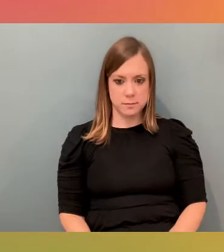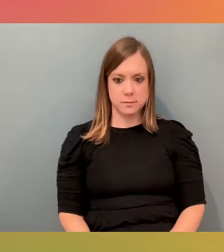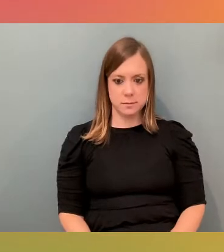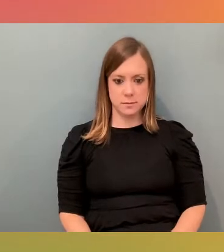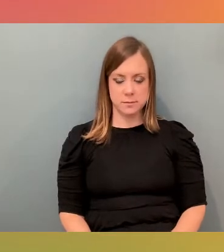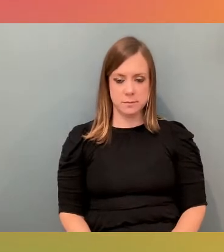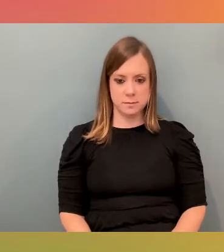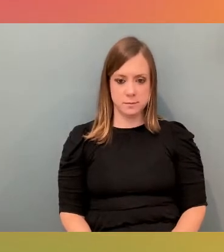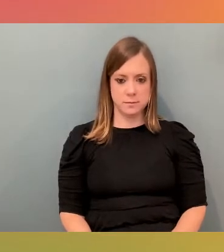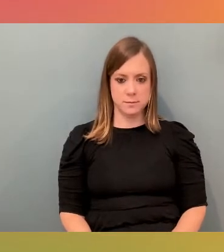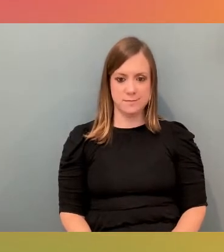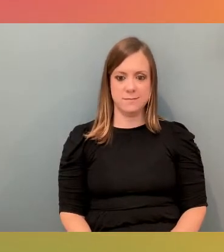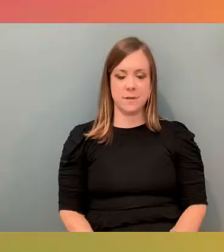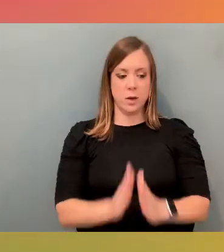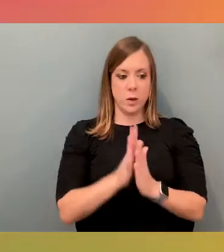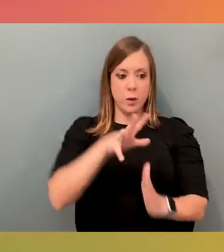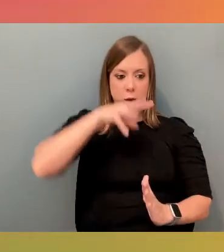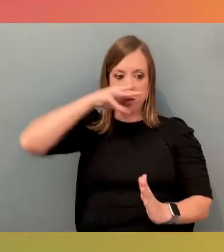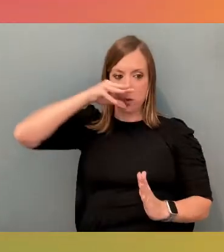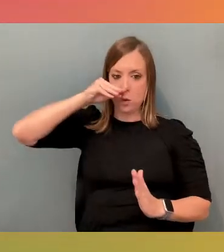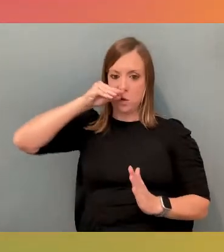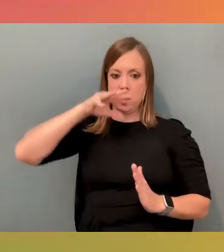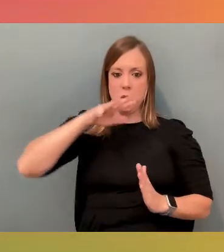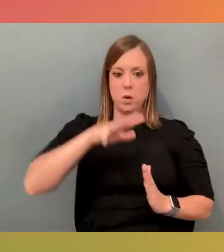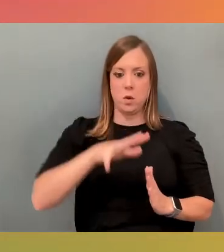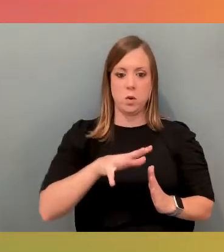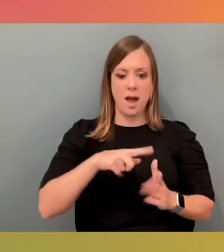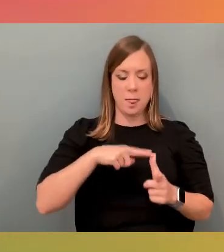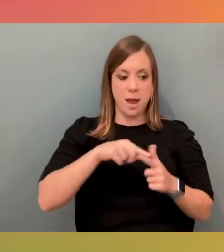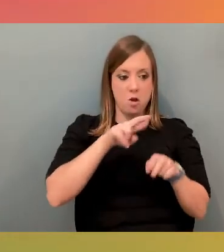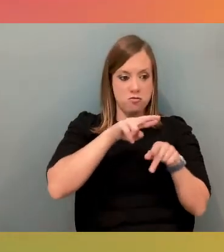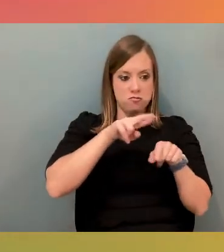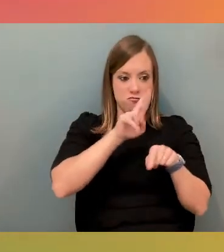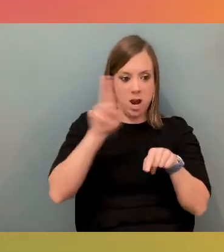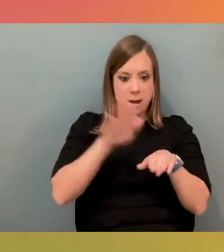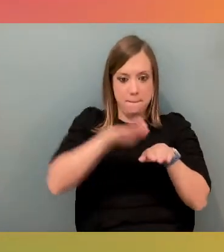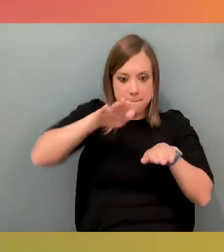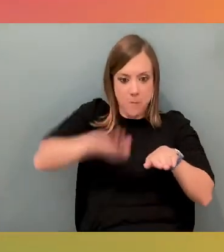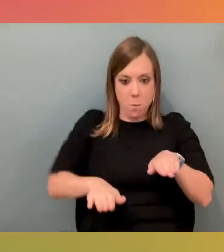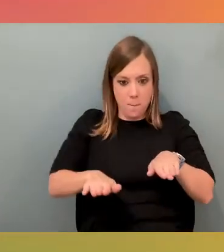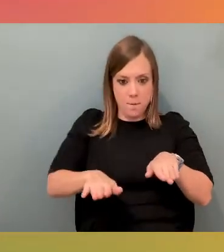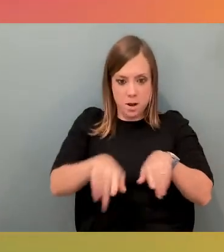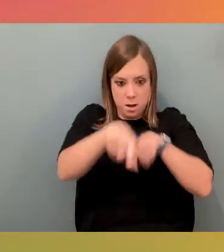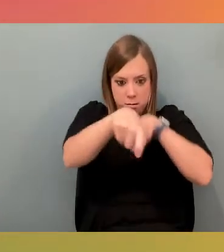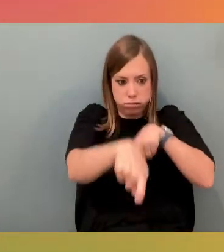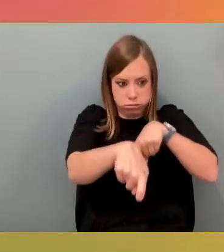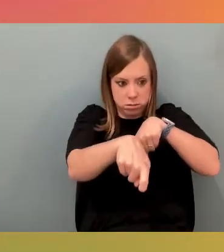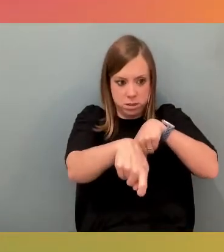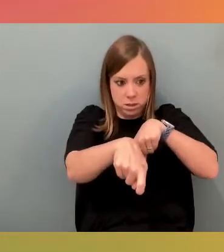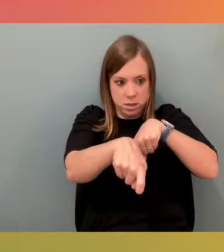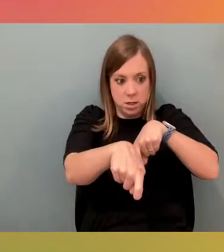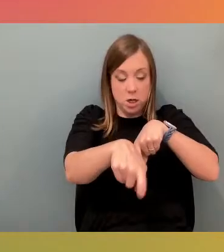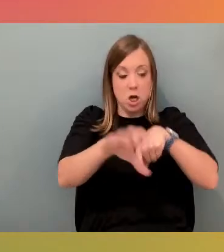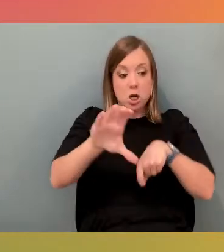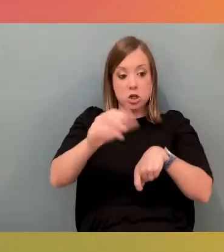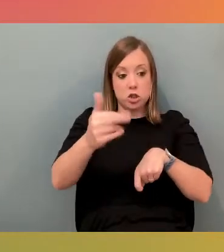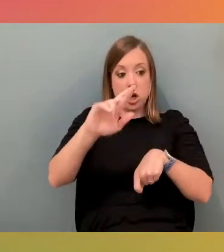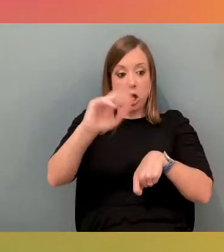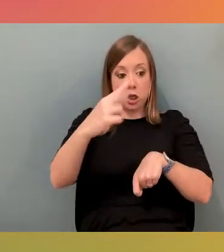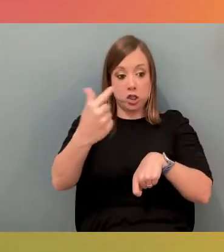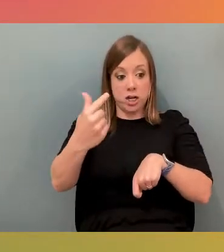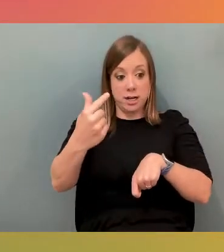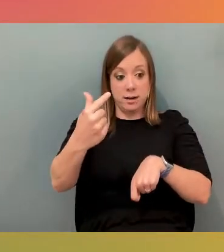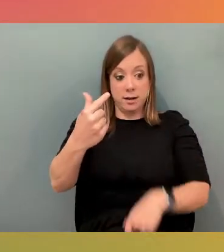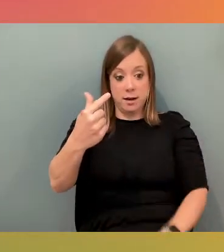Inhale, and exhale, step the right foot back, charging lunge. And then we circle the arms, find